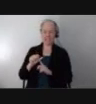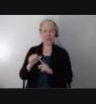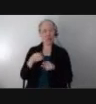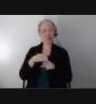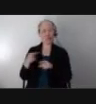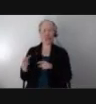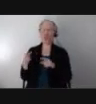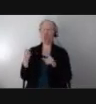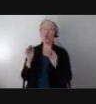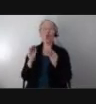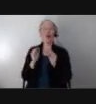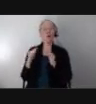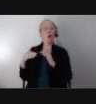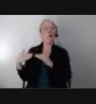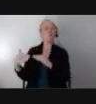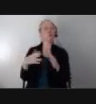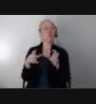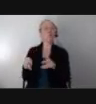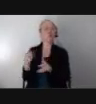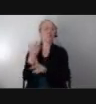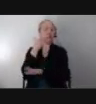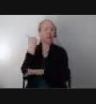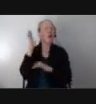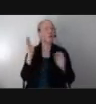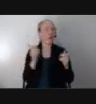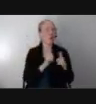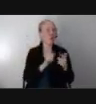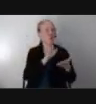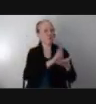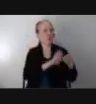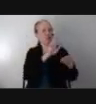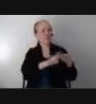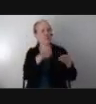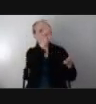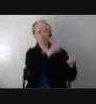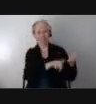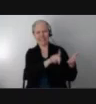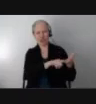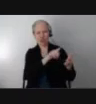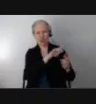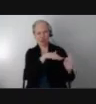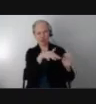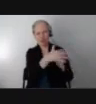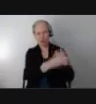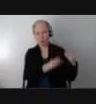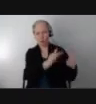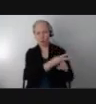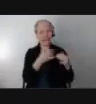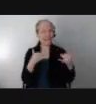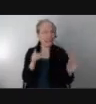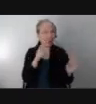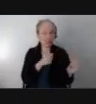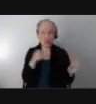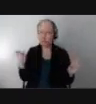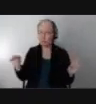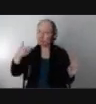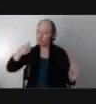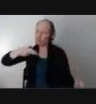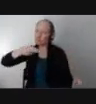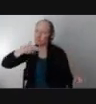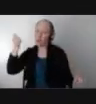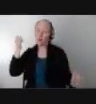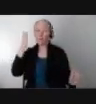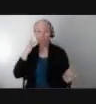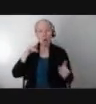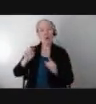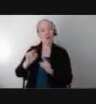have experienced had I been in academic research. And I still think that is very true. As I look at the ability of all people at NASA to